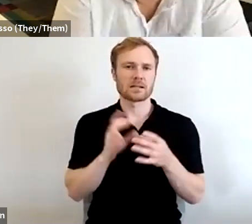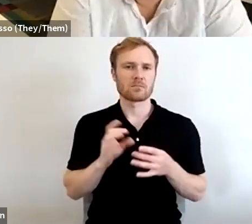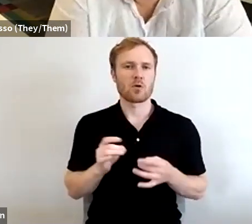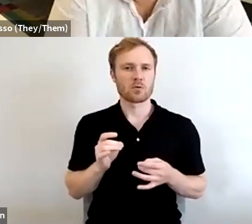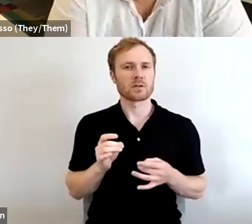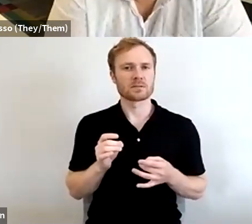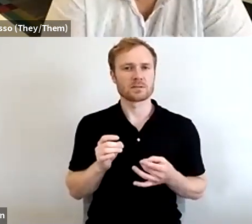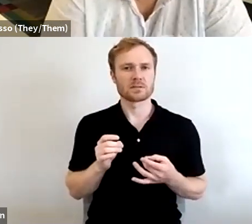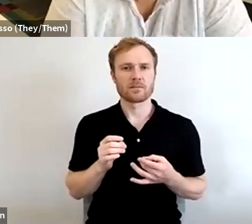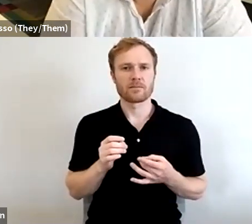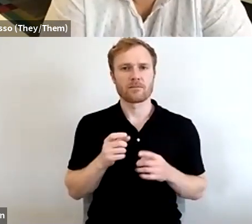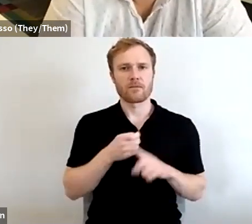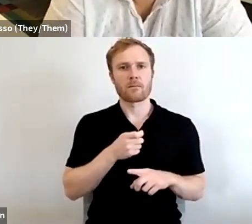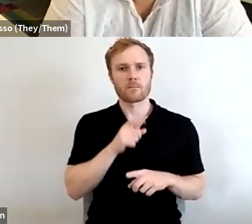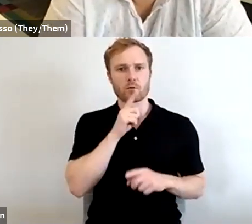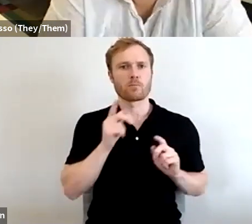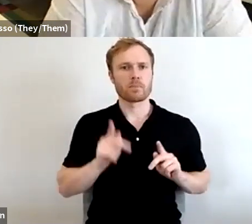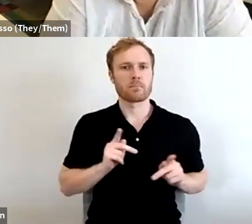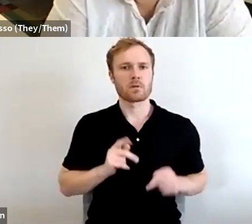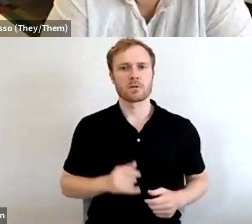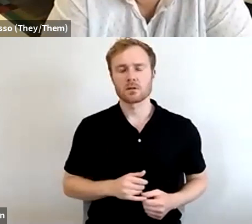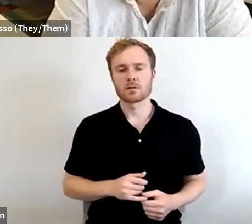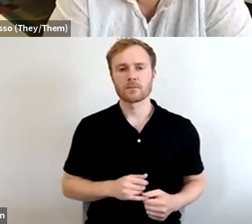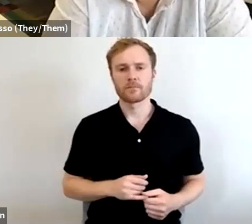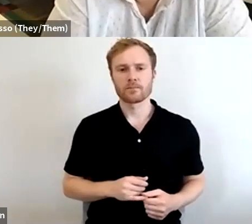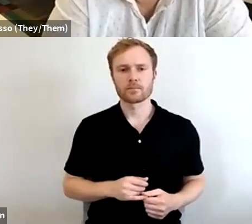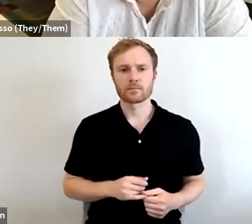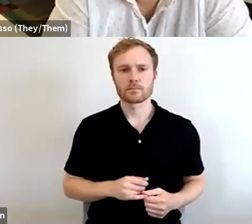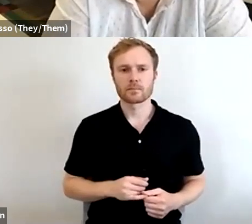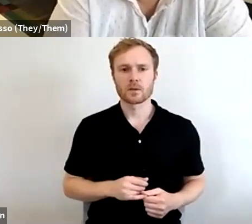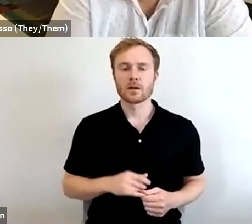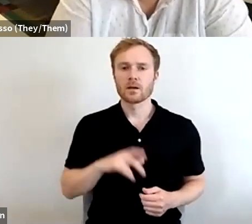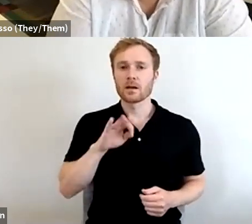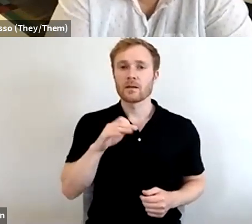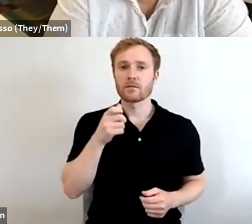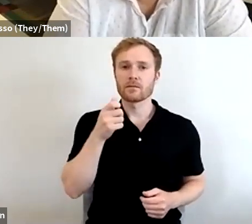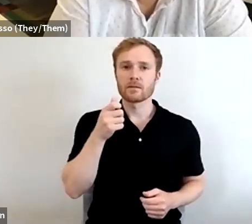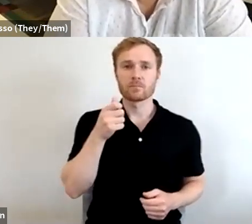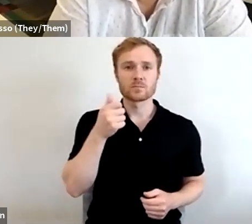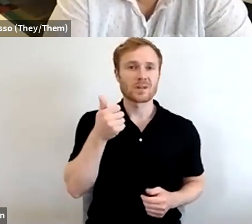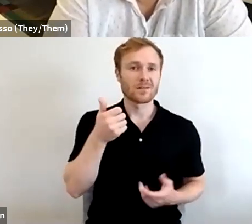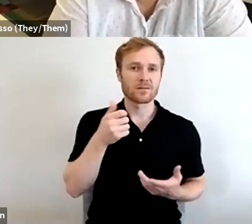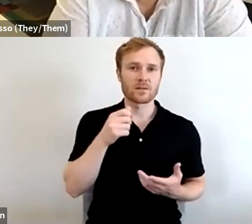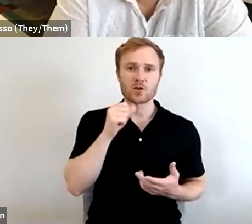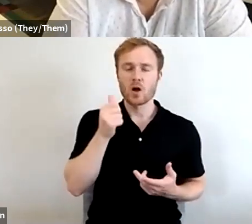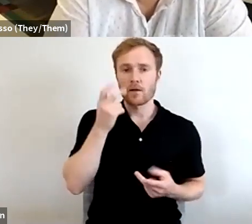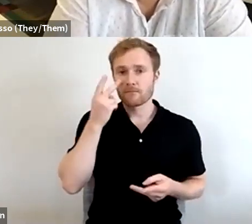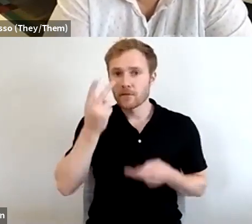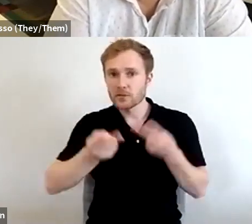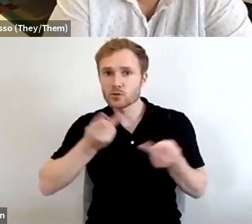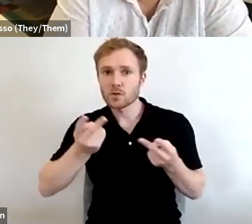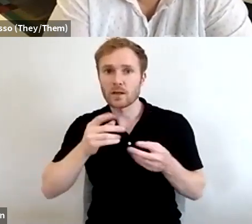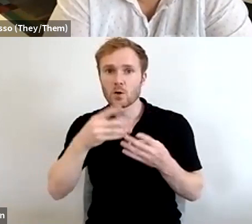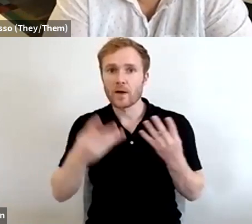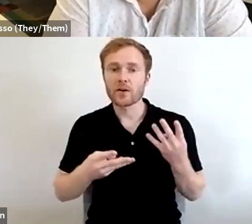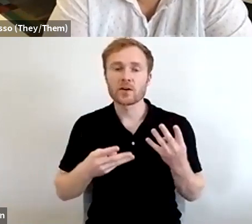by being willing to, if you aren't visually queer, speak about it, that's